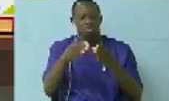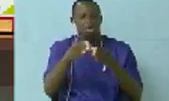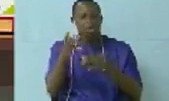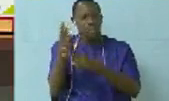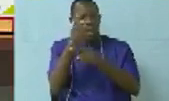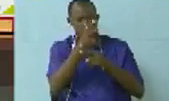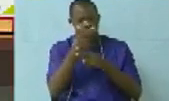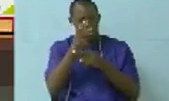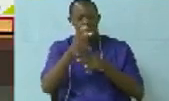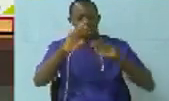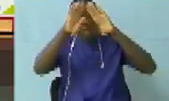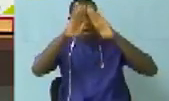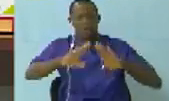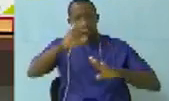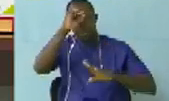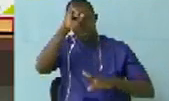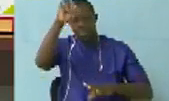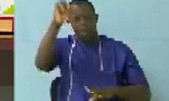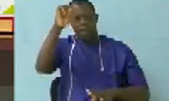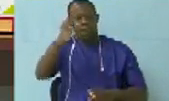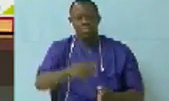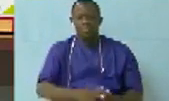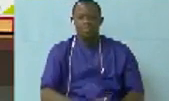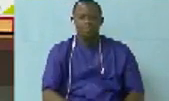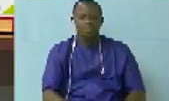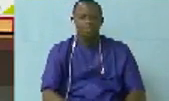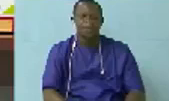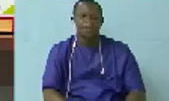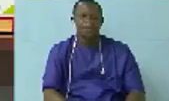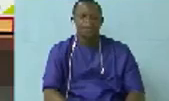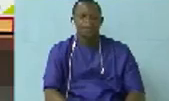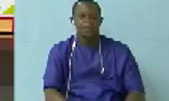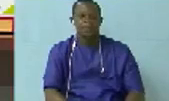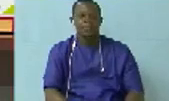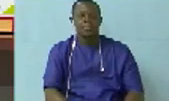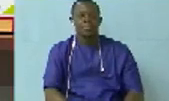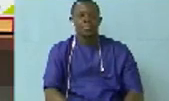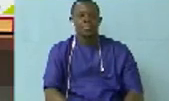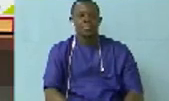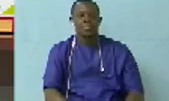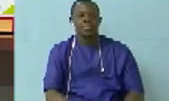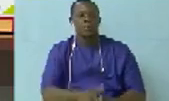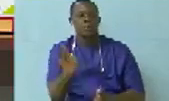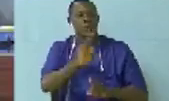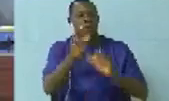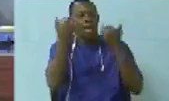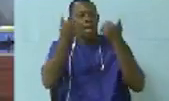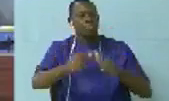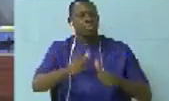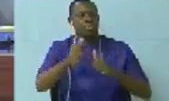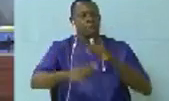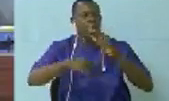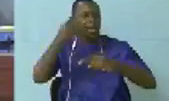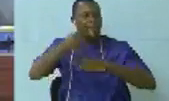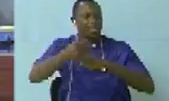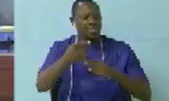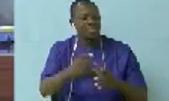Serigne Modou ngamira wotambo abe state guards le kono. What happened afterwards? Then